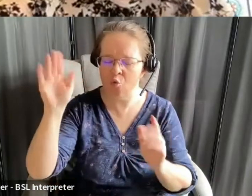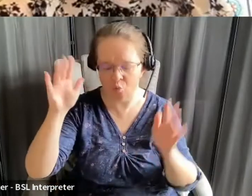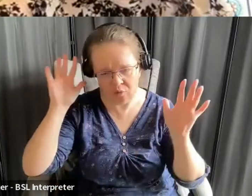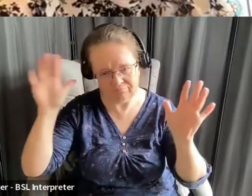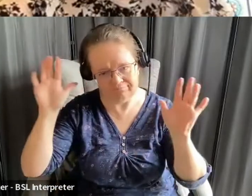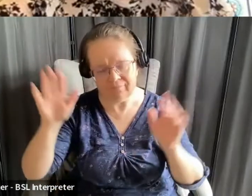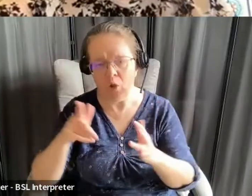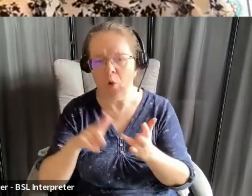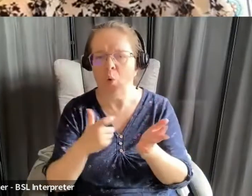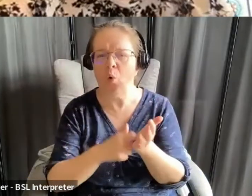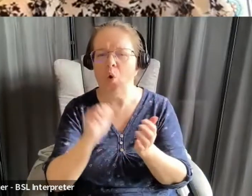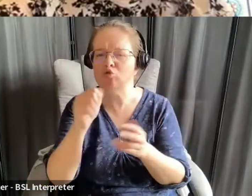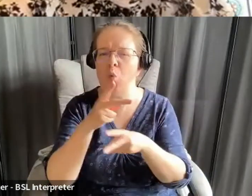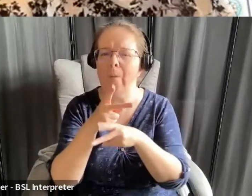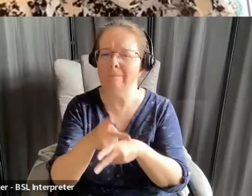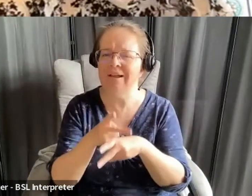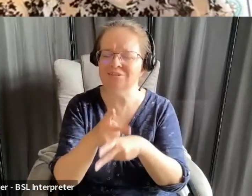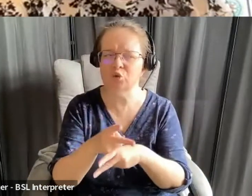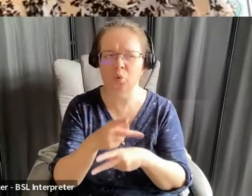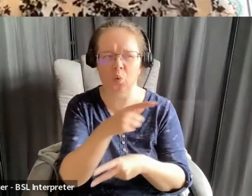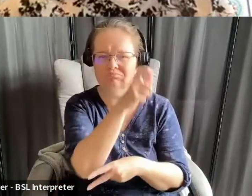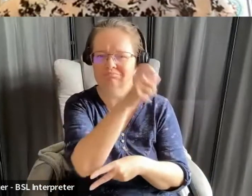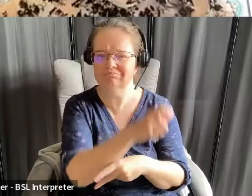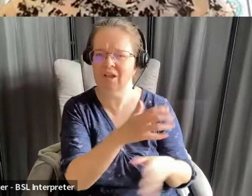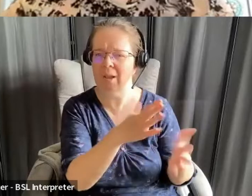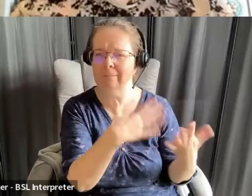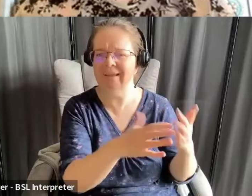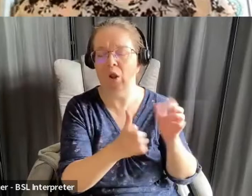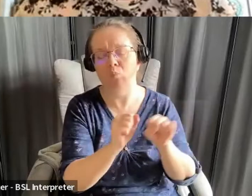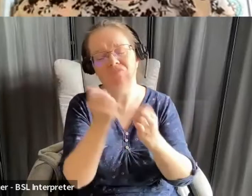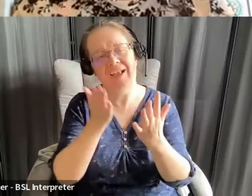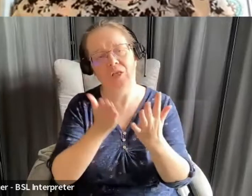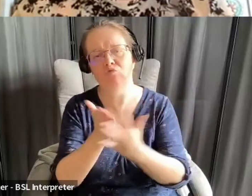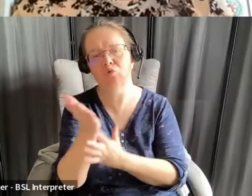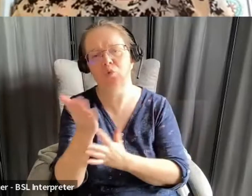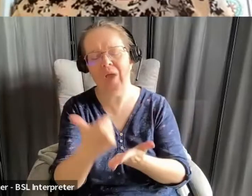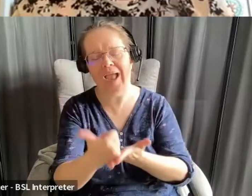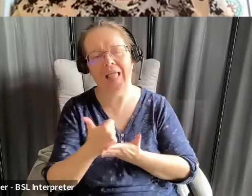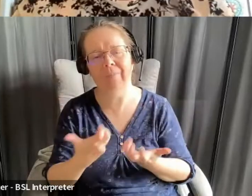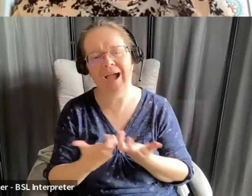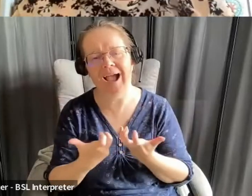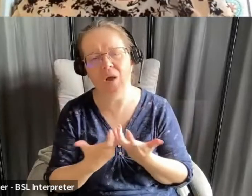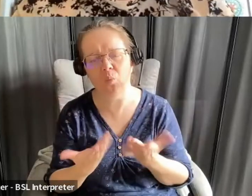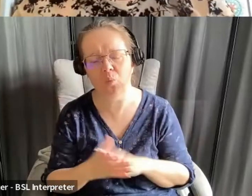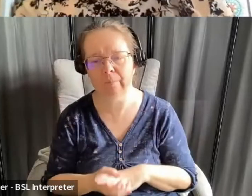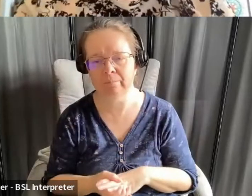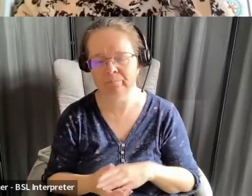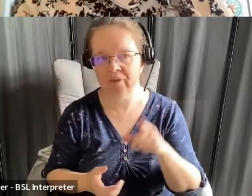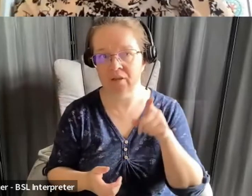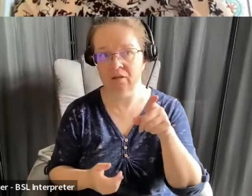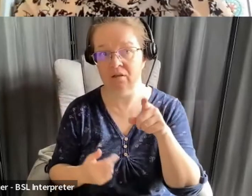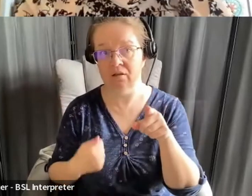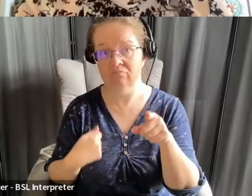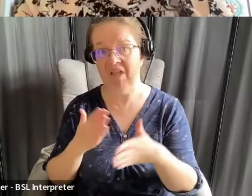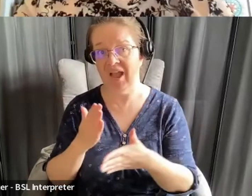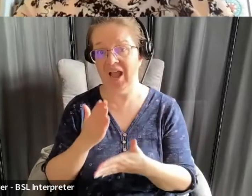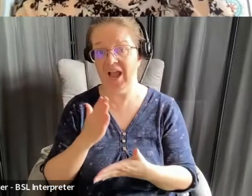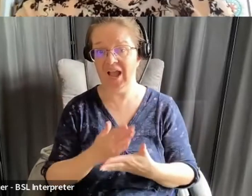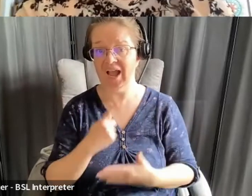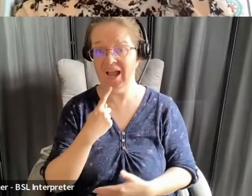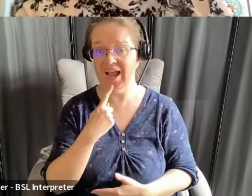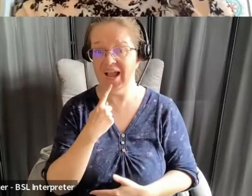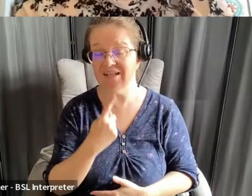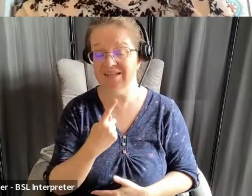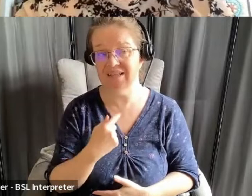the breakthrough, and how did they help you? Yeah, I'd probably actually say it was a